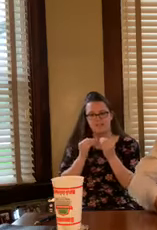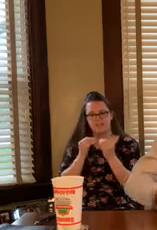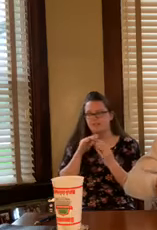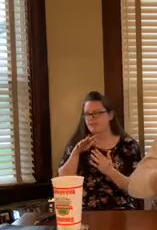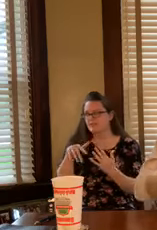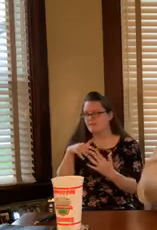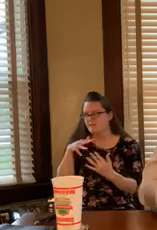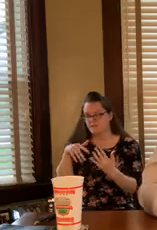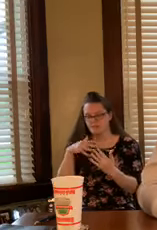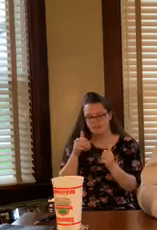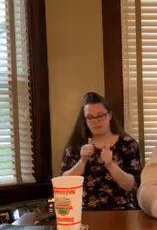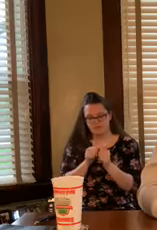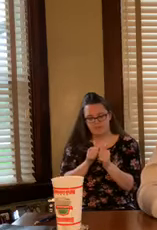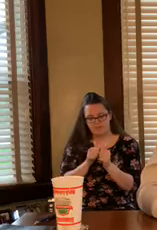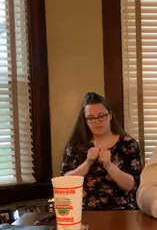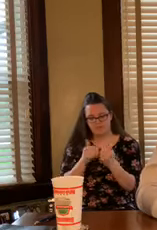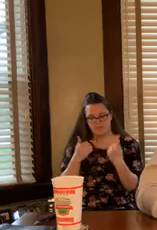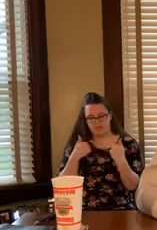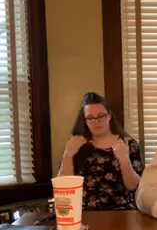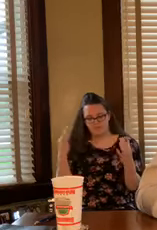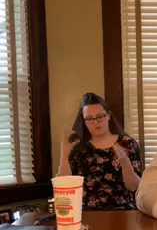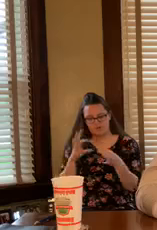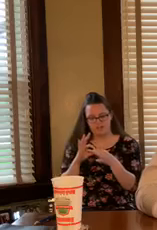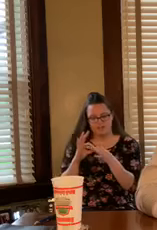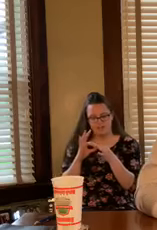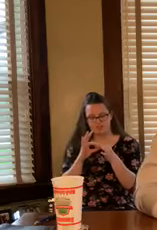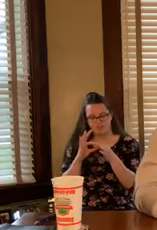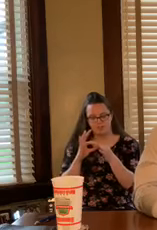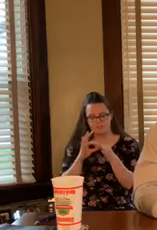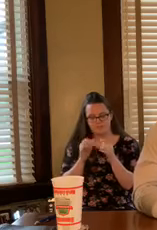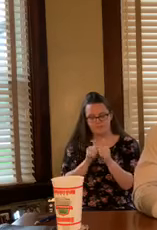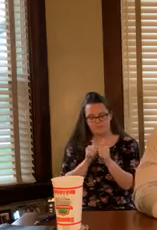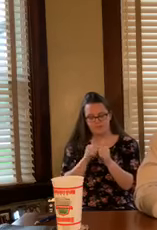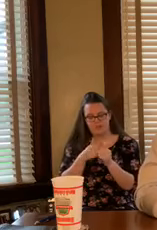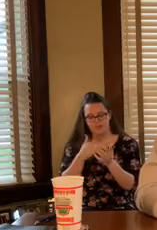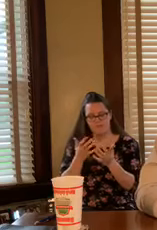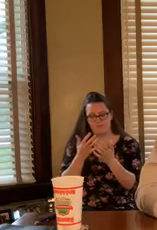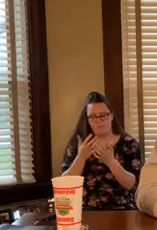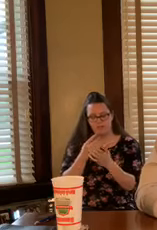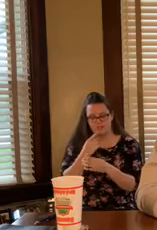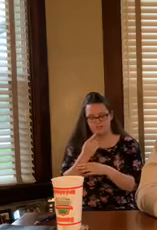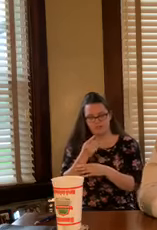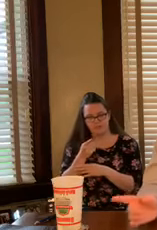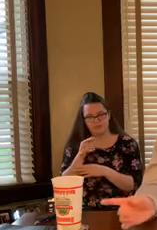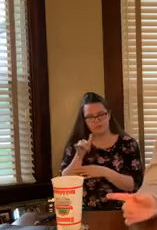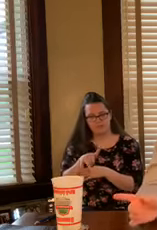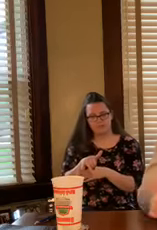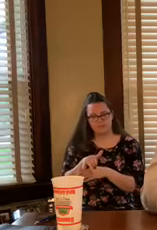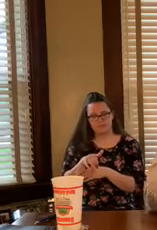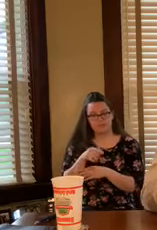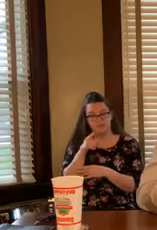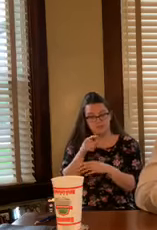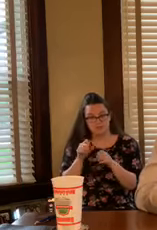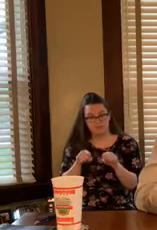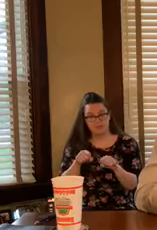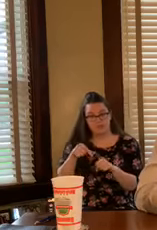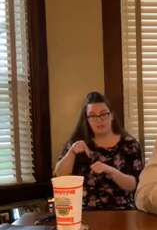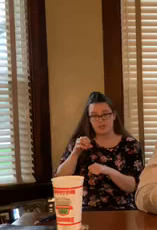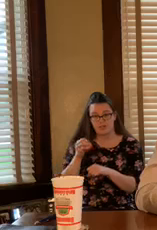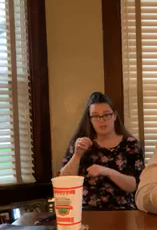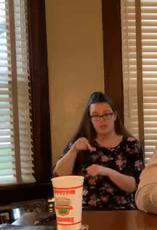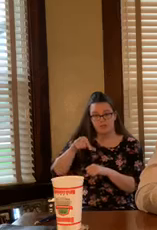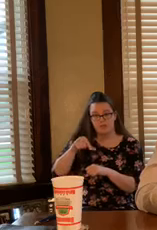with him, I'll have a relationship with him." But I want to expose something to you this evening. You can Google this when we're